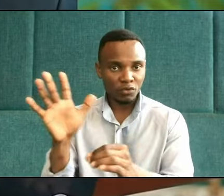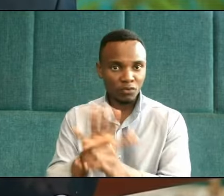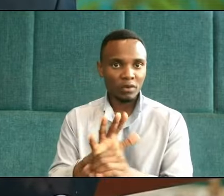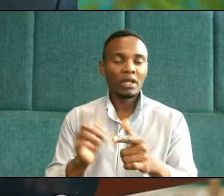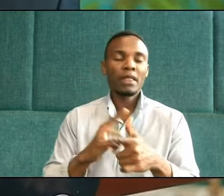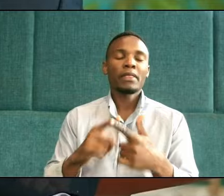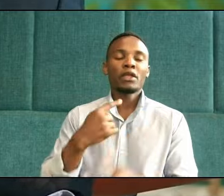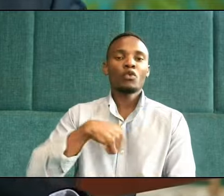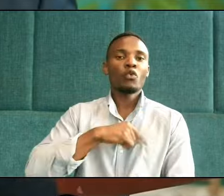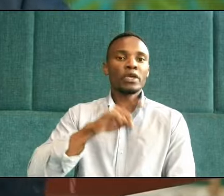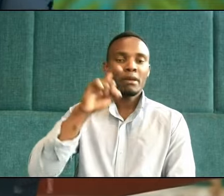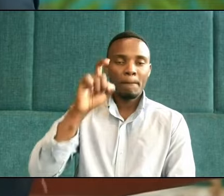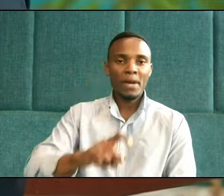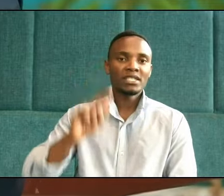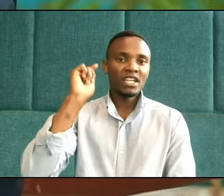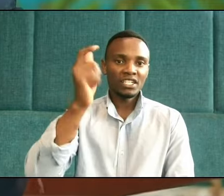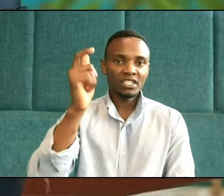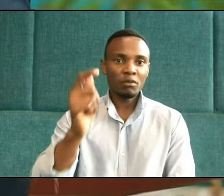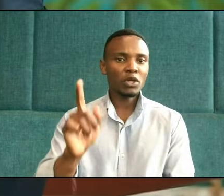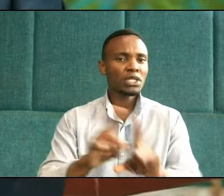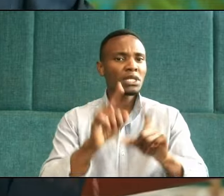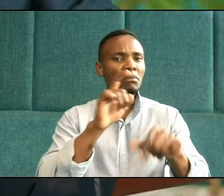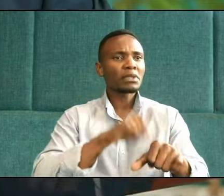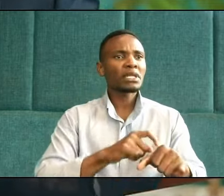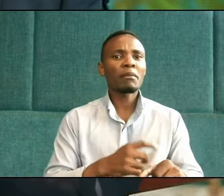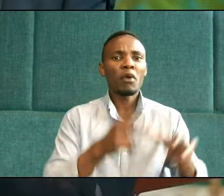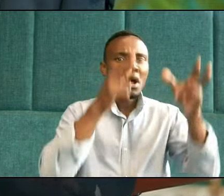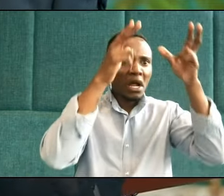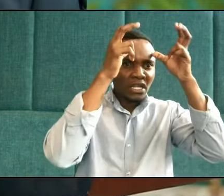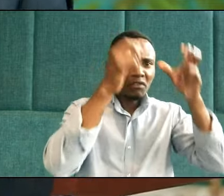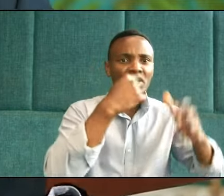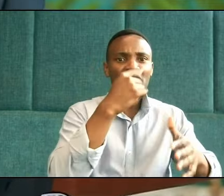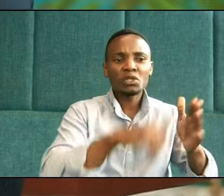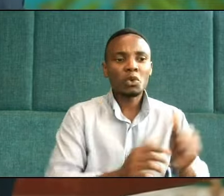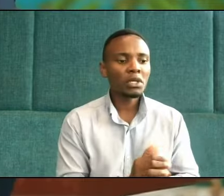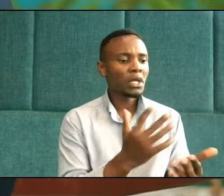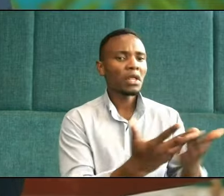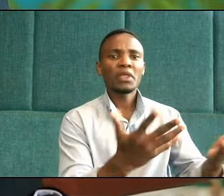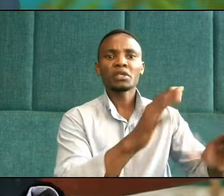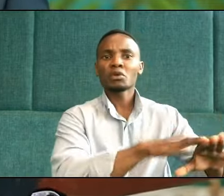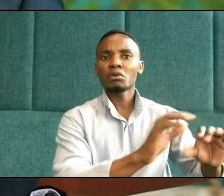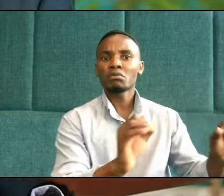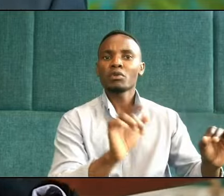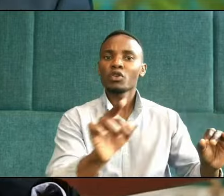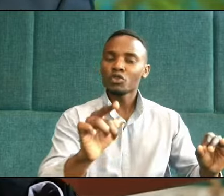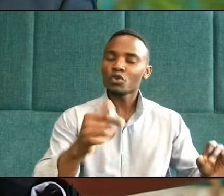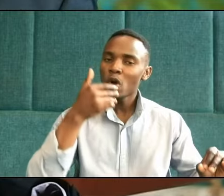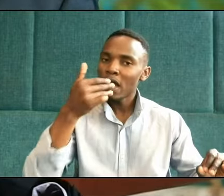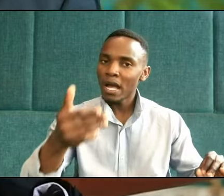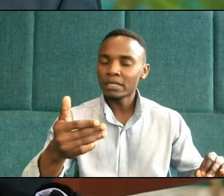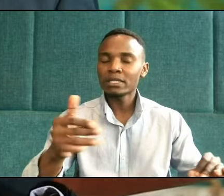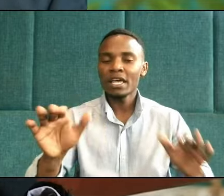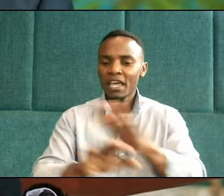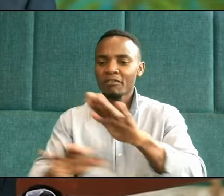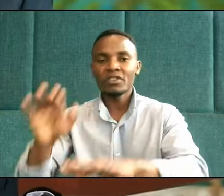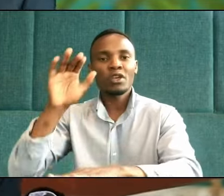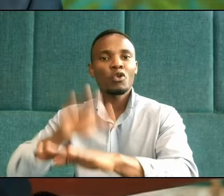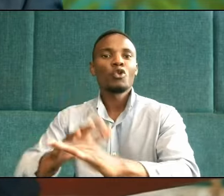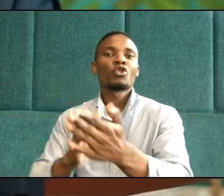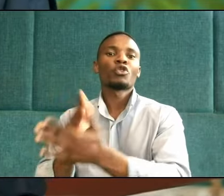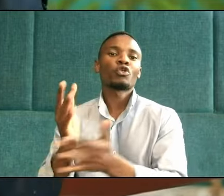our testimony. When the devil tells you, oh, it's not well, tell him it is well in Jesus Christ. When